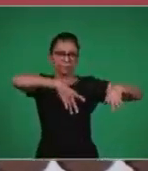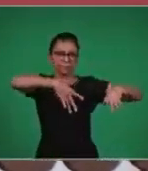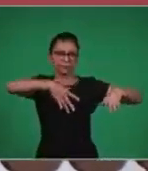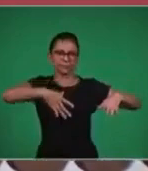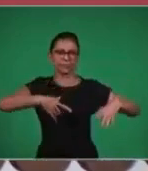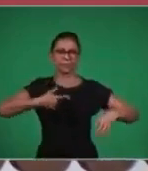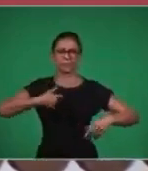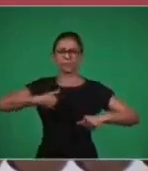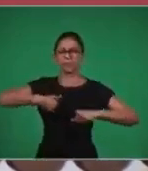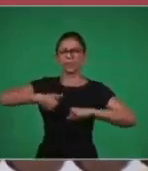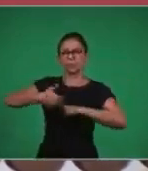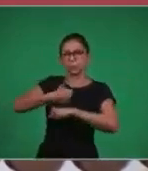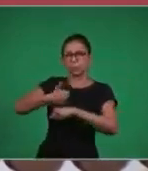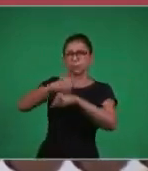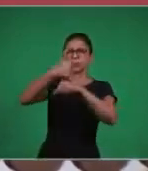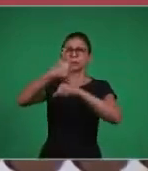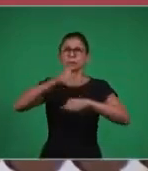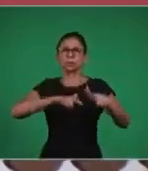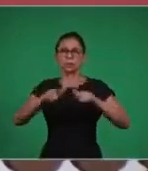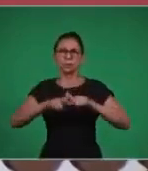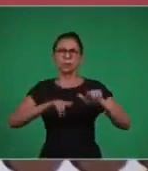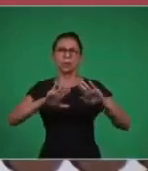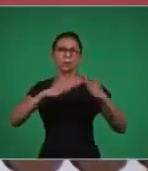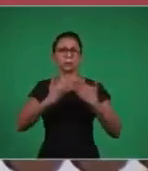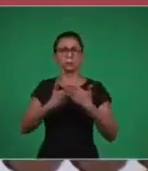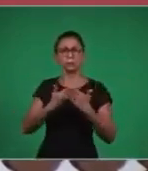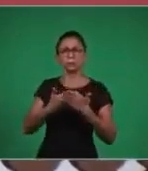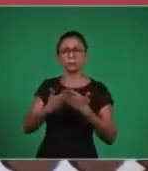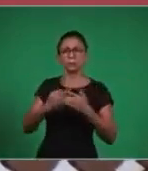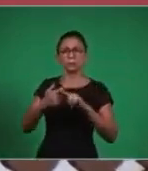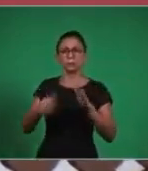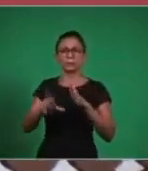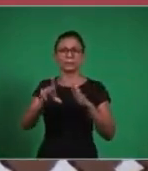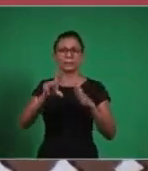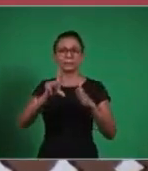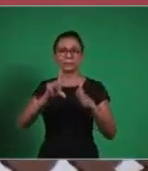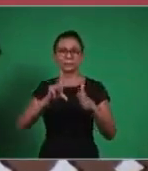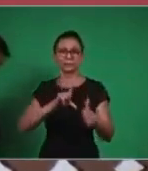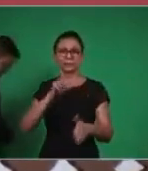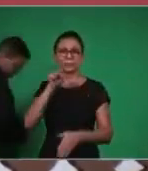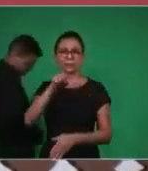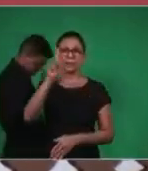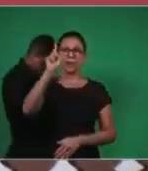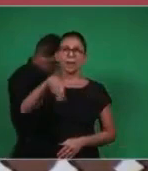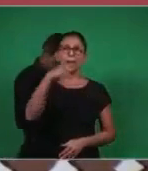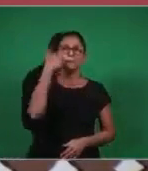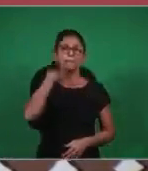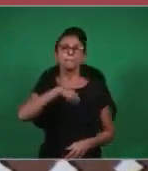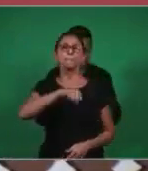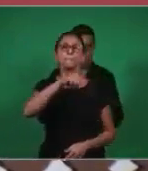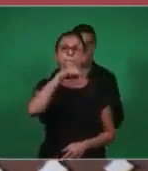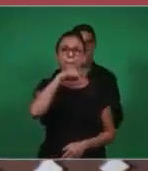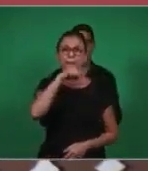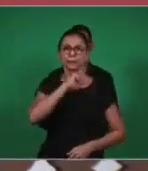professional. Yes, I work, I study, and yes, I go to school. But before everything, you are a